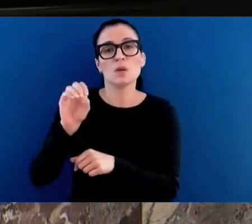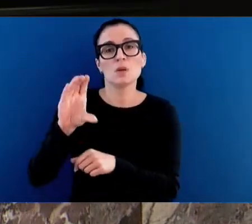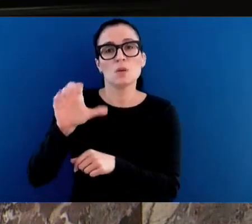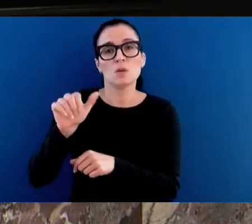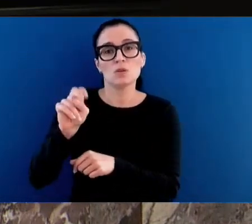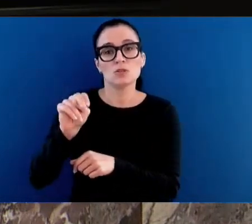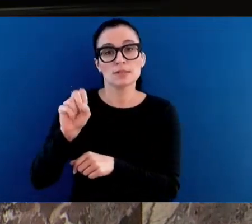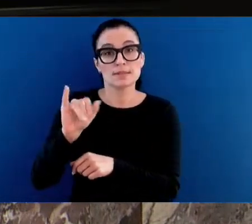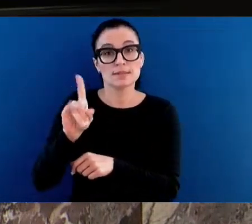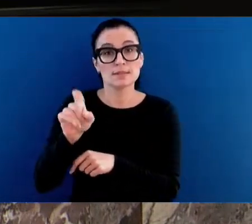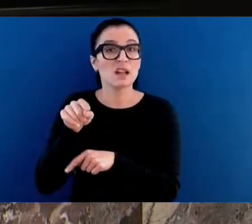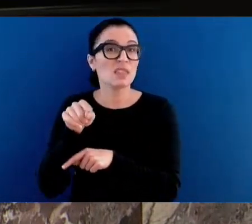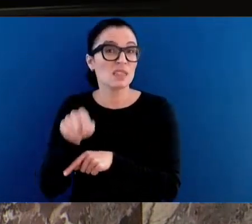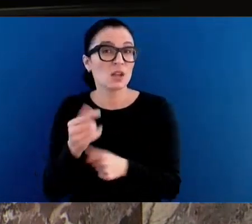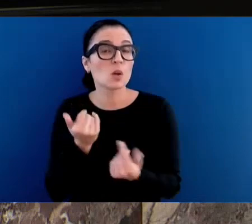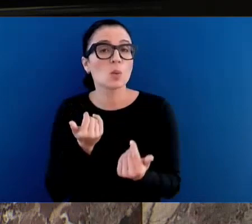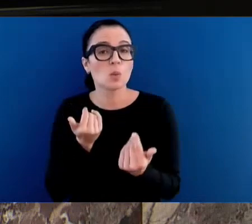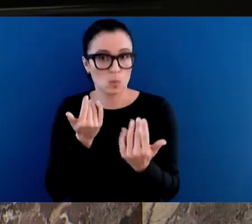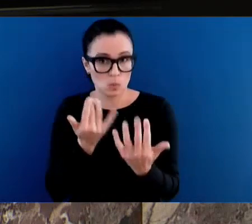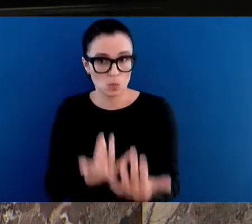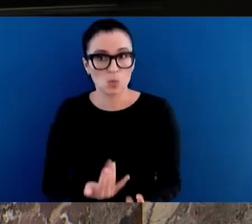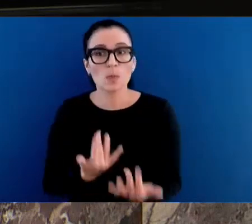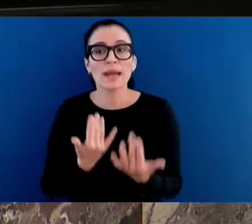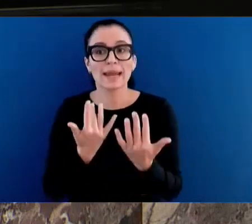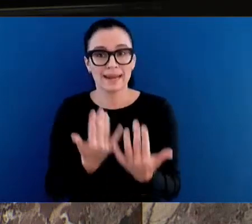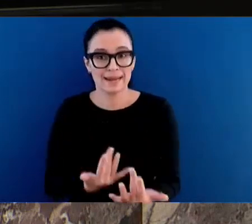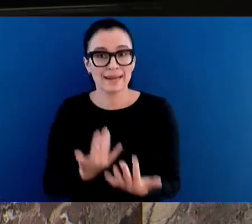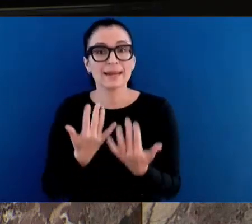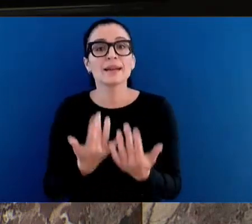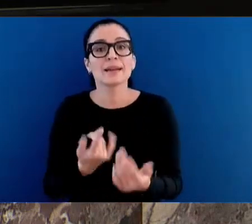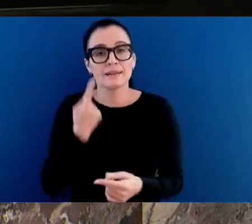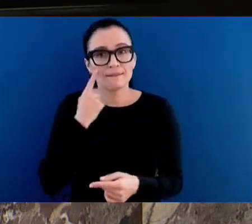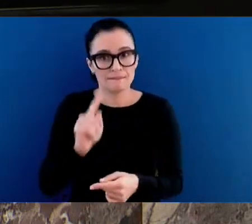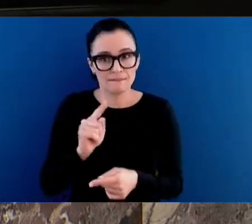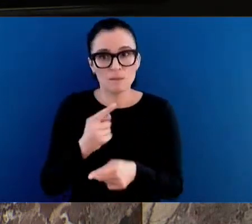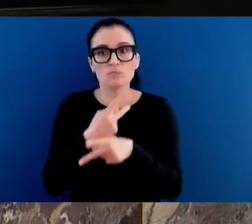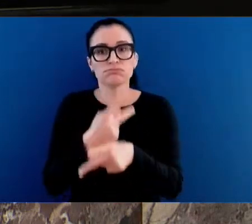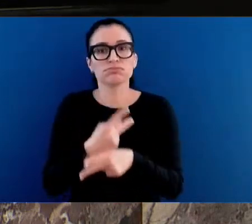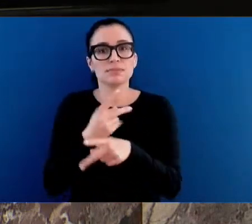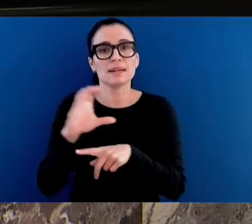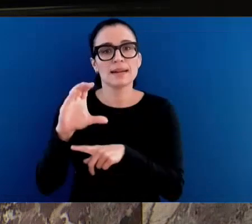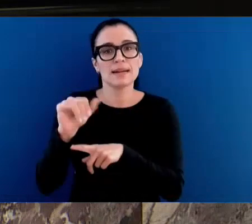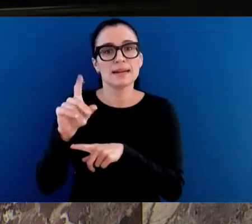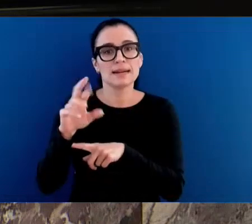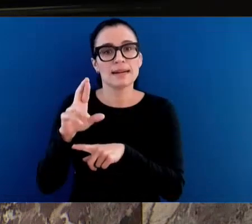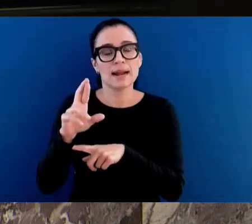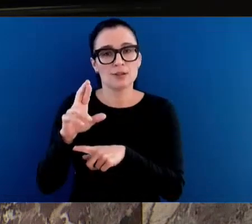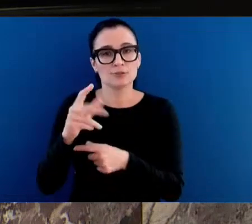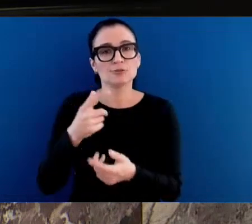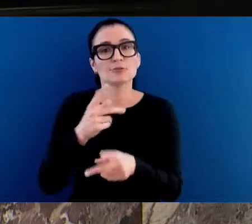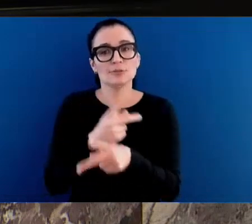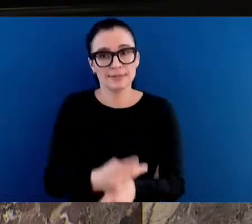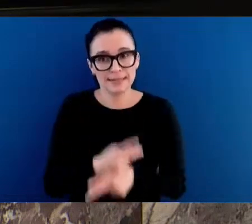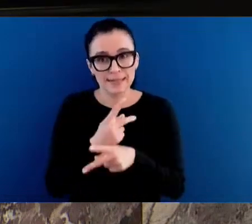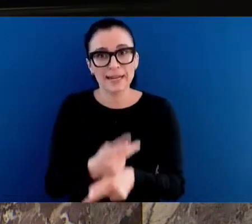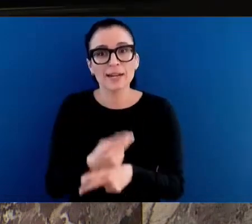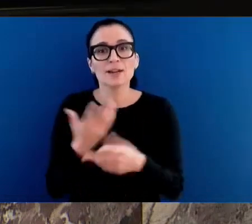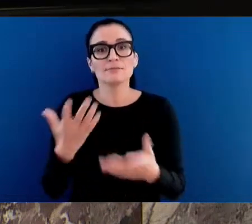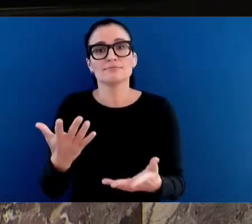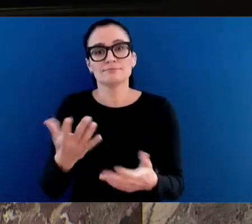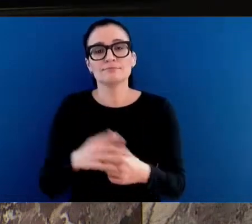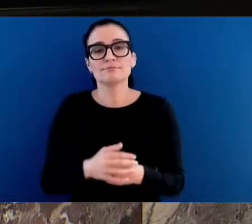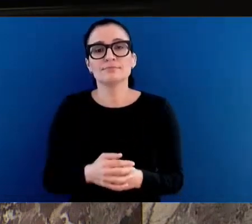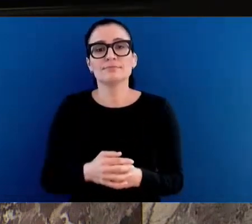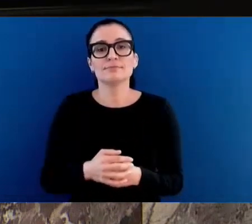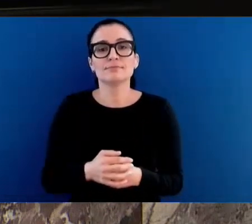they're waiting for hip and knee referrals, and they're waiting to get access to the health care they deserve, the health care that they paid for their whole lives. Island Health has been renting a